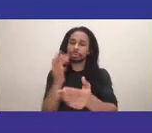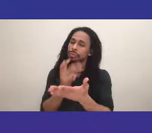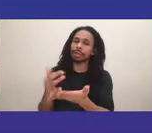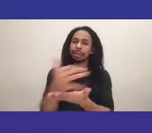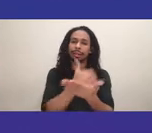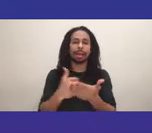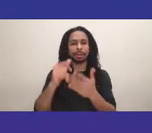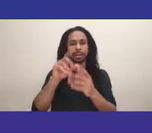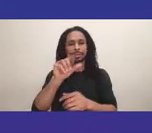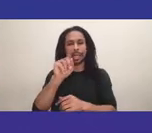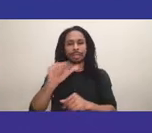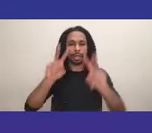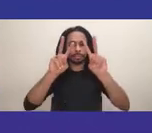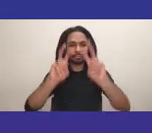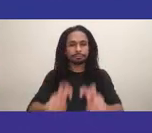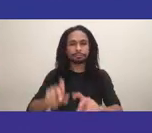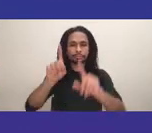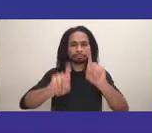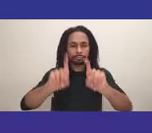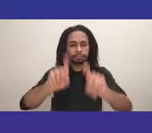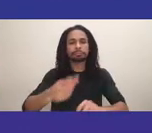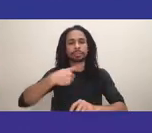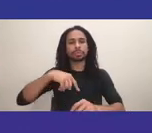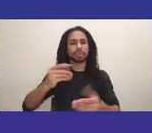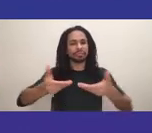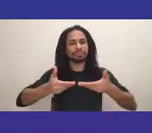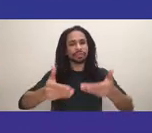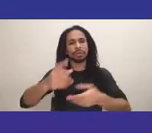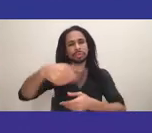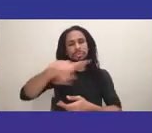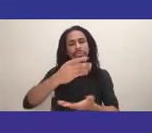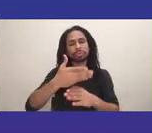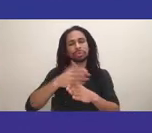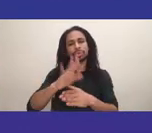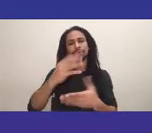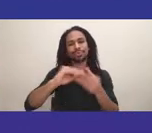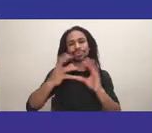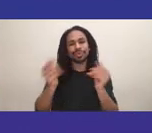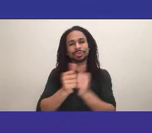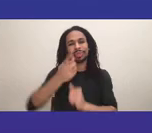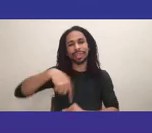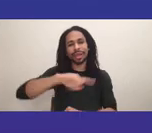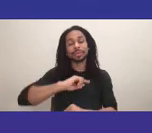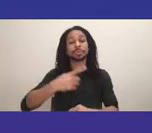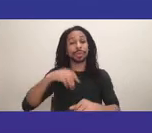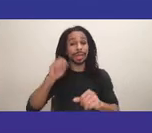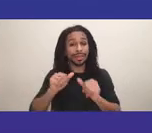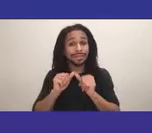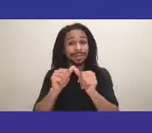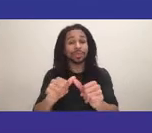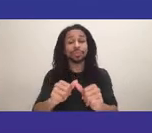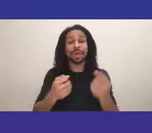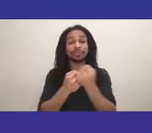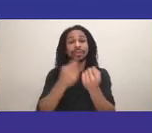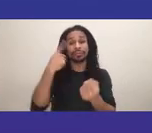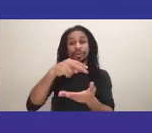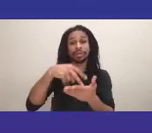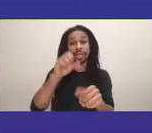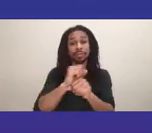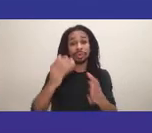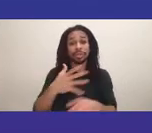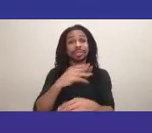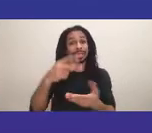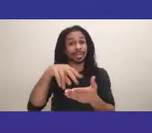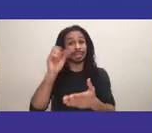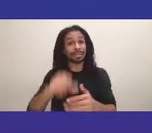invite you to share your stories with us so that we may continue to advocate for dance workers and so that dance can thrive in New York